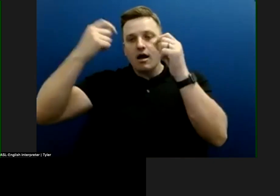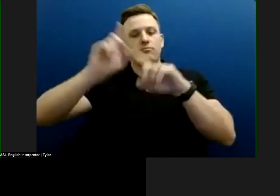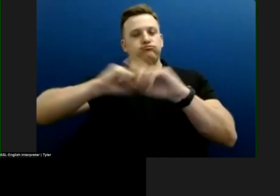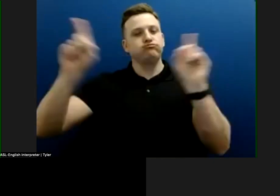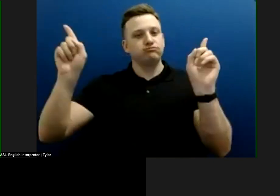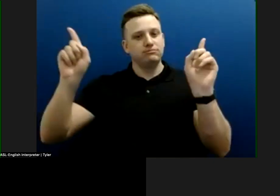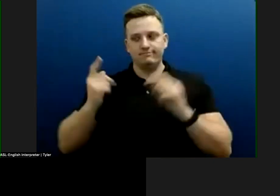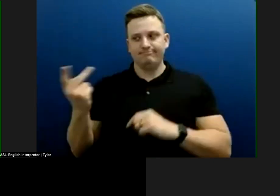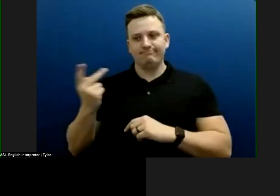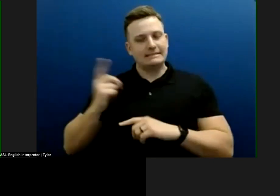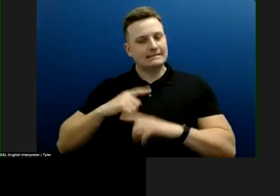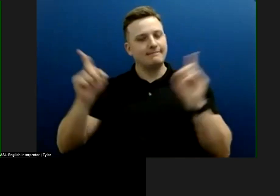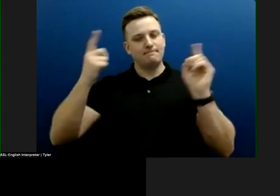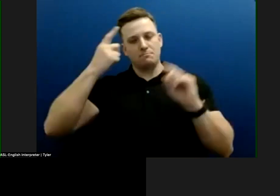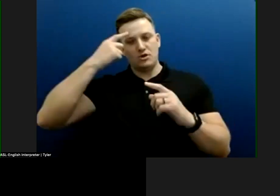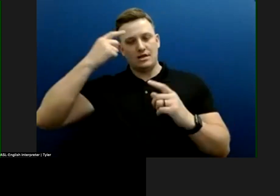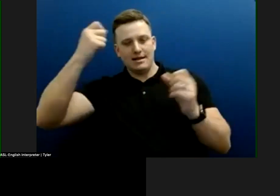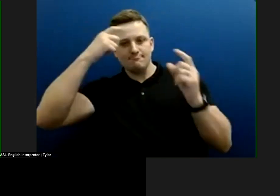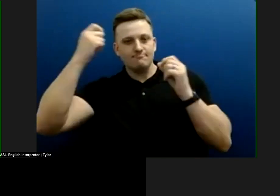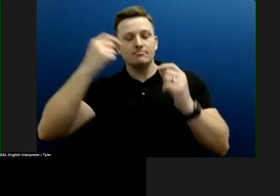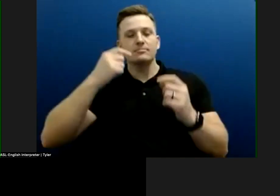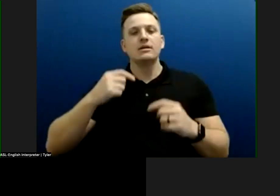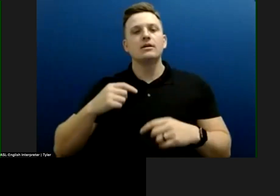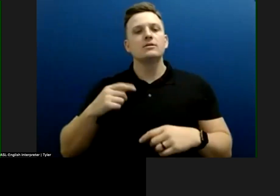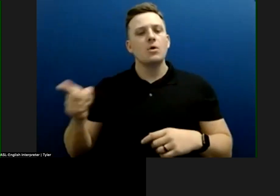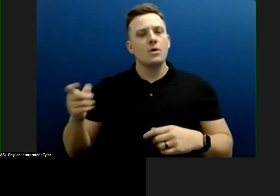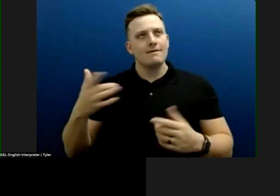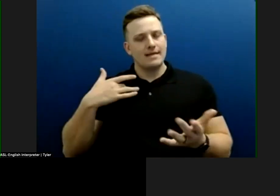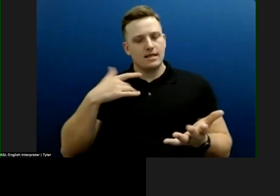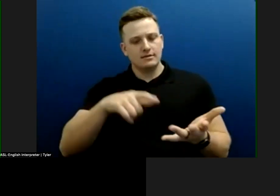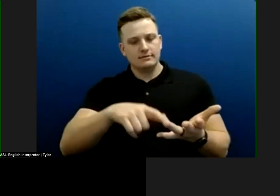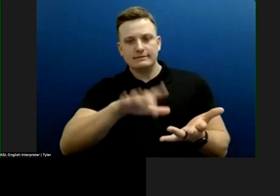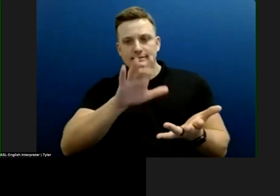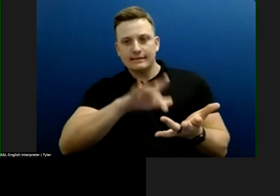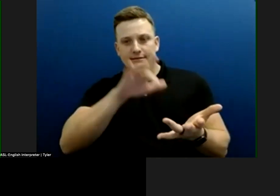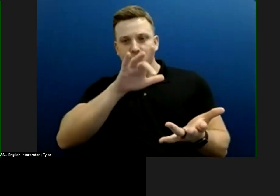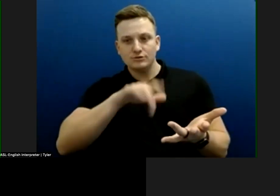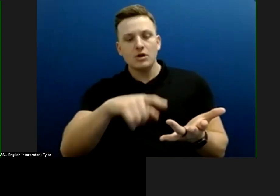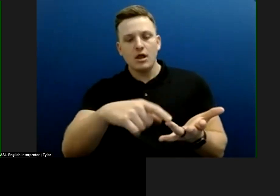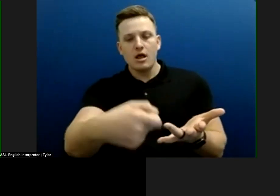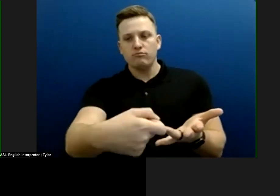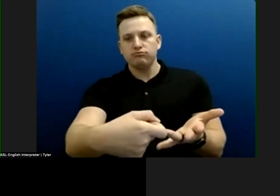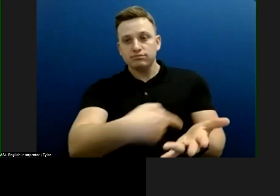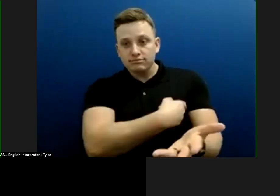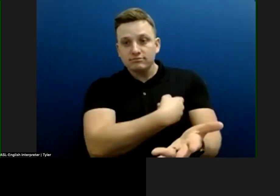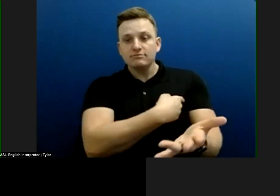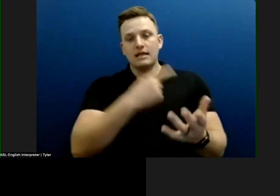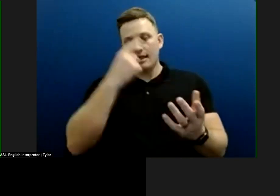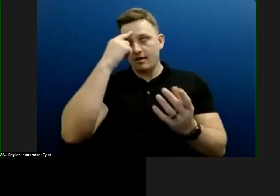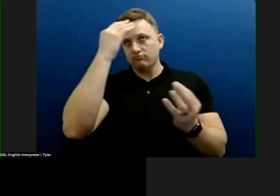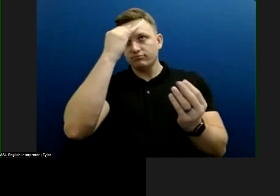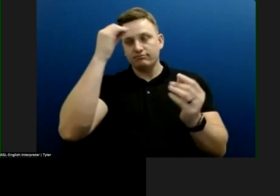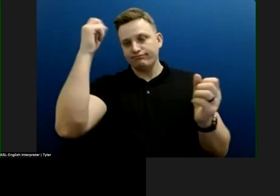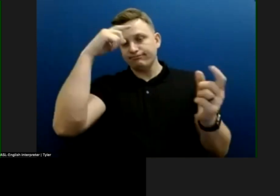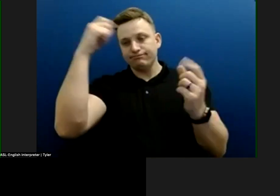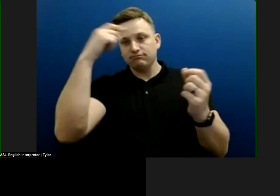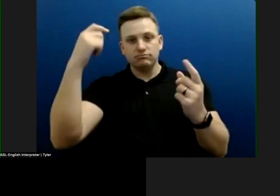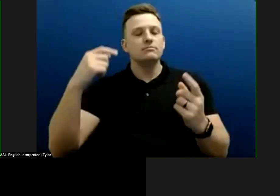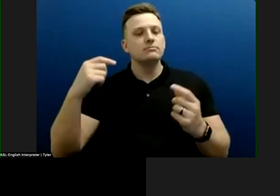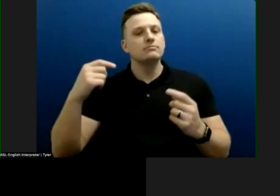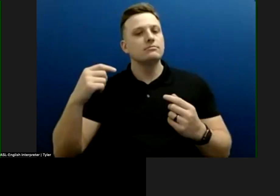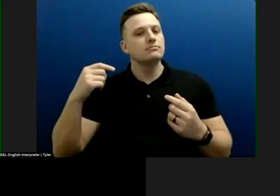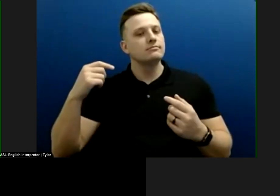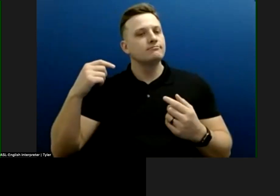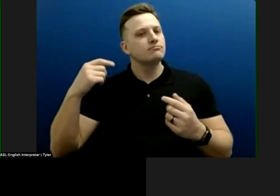touches mean. So when she feels something in her fingertip, that's probably thousands of previous